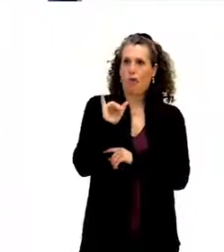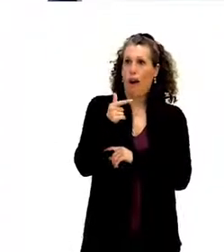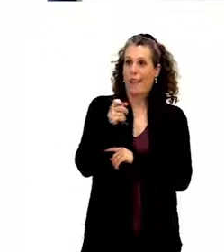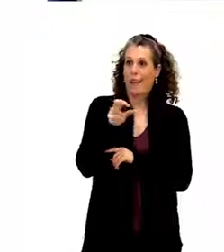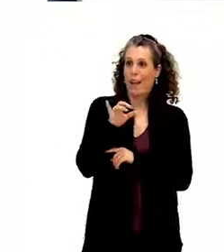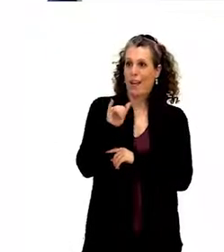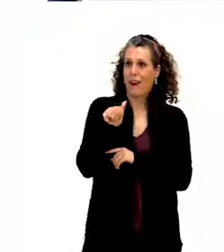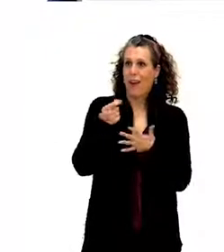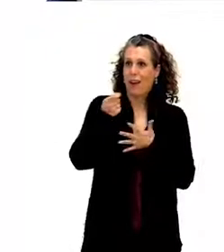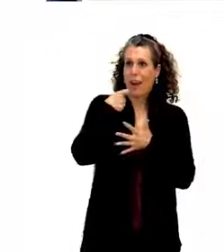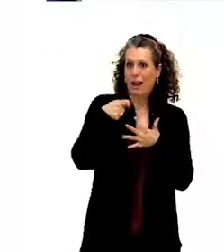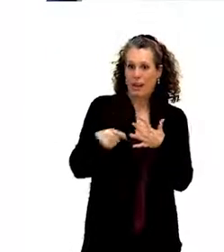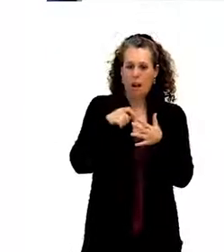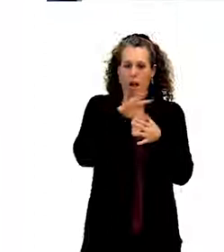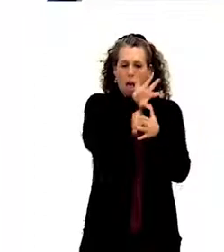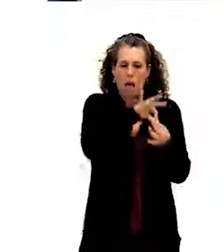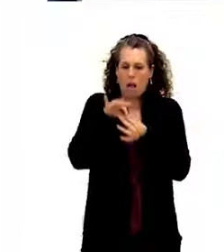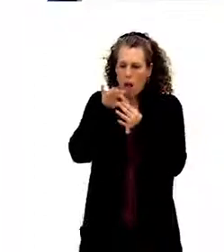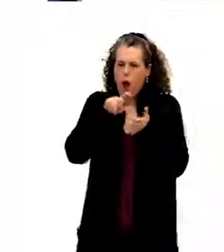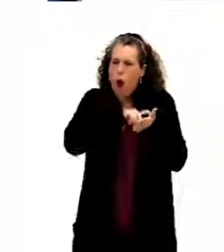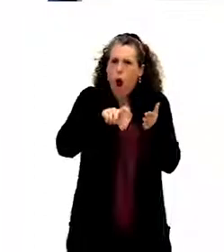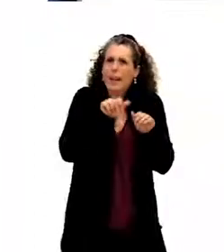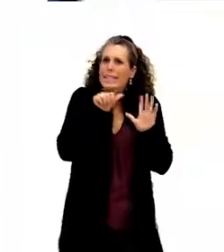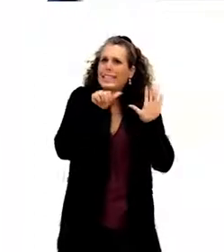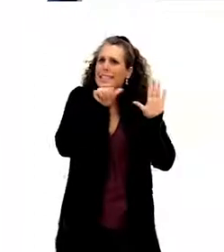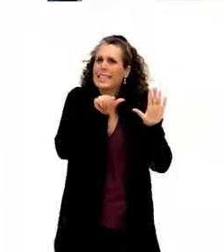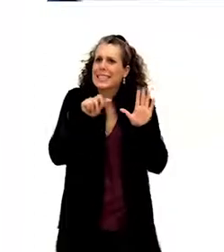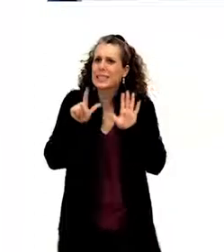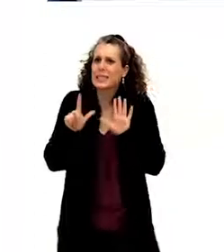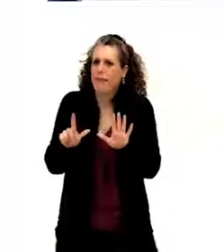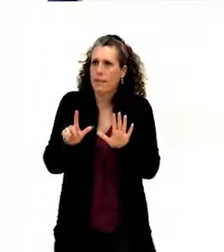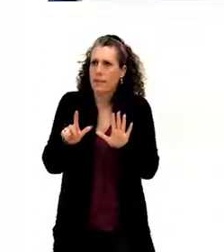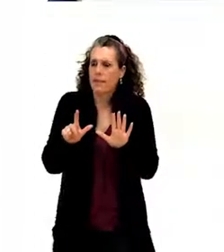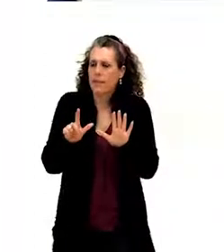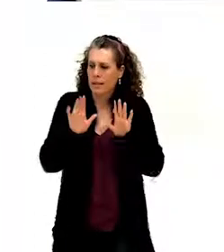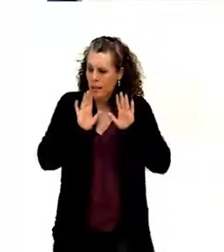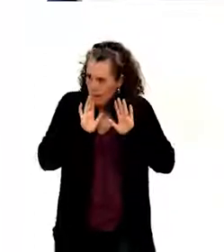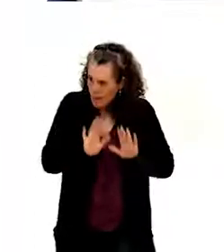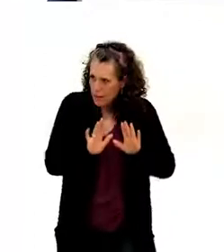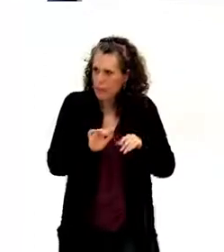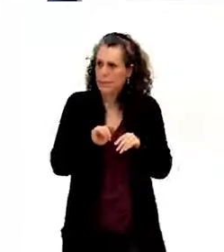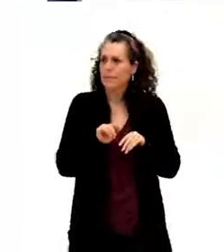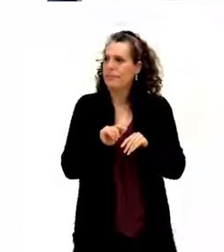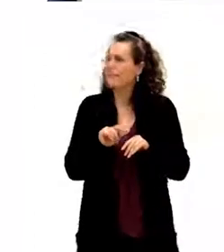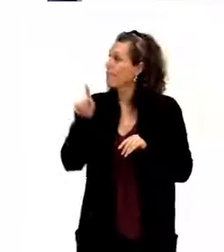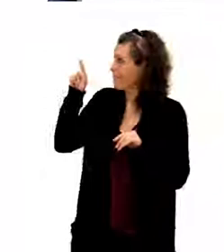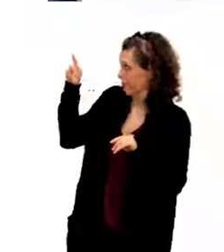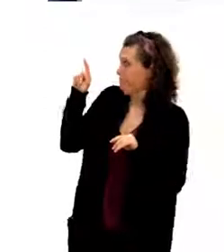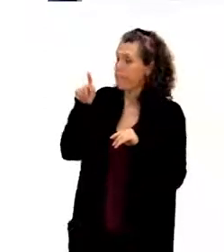Article 67 of the Public Sector Directive. That relates